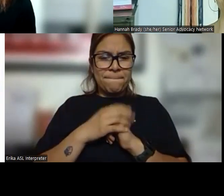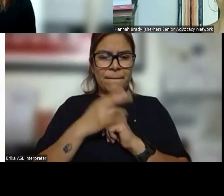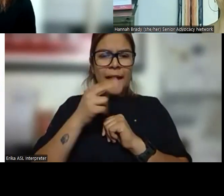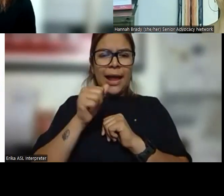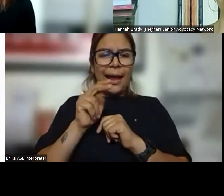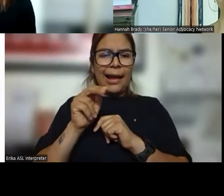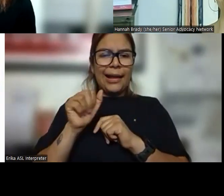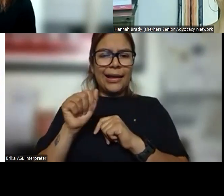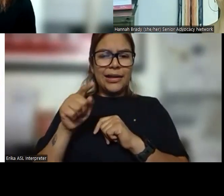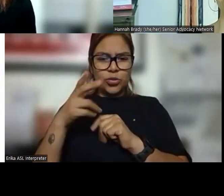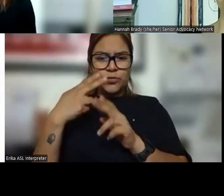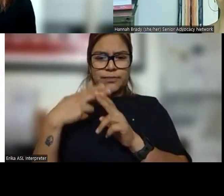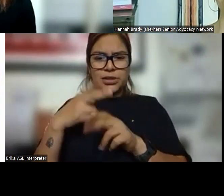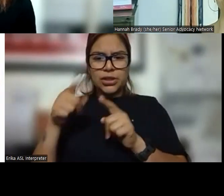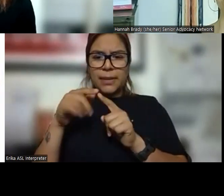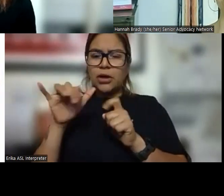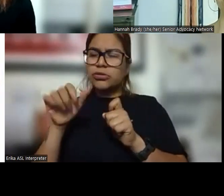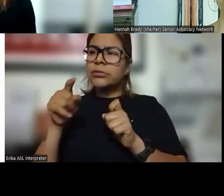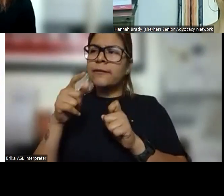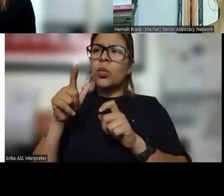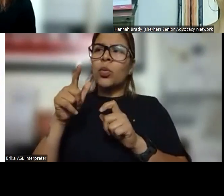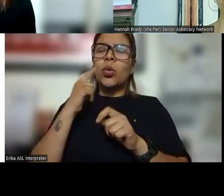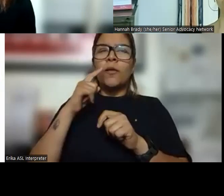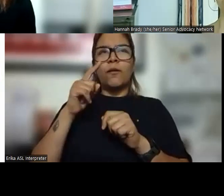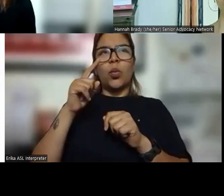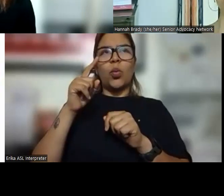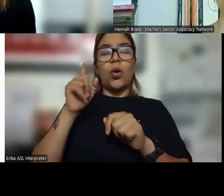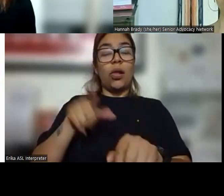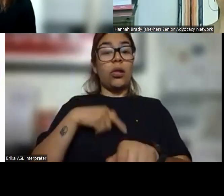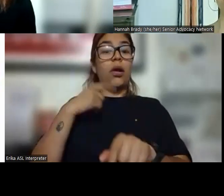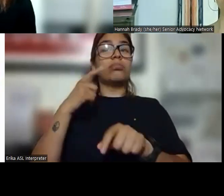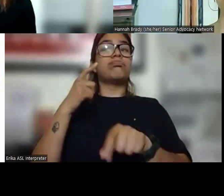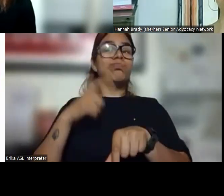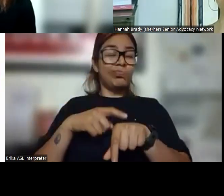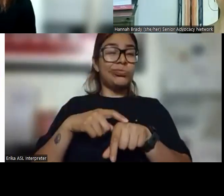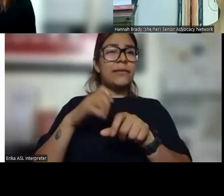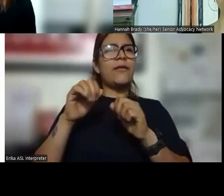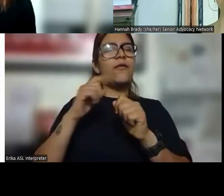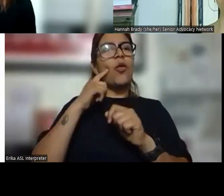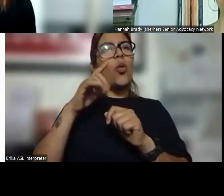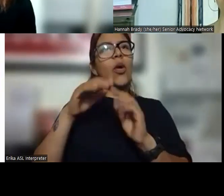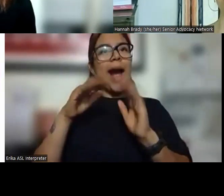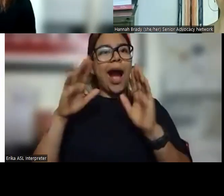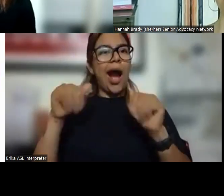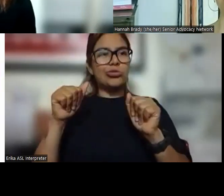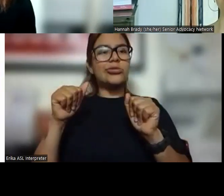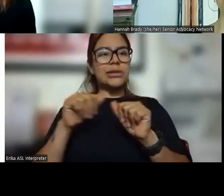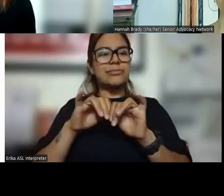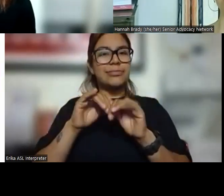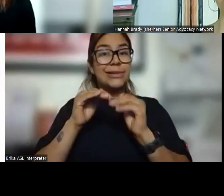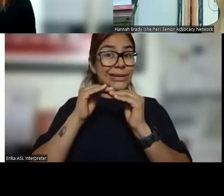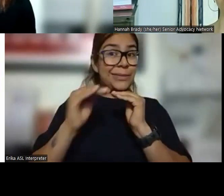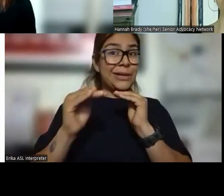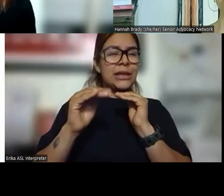with regards to long-term housing stability. And it looked like a number of folks were able to get